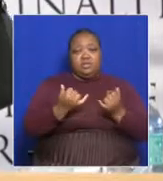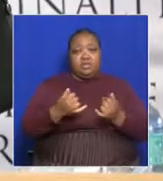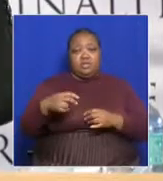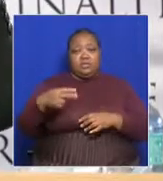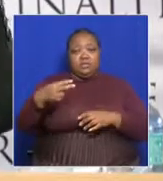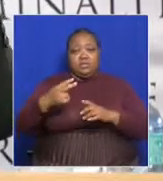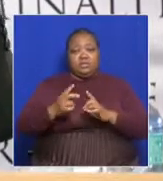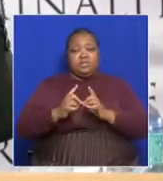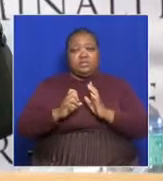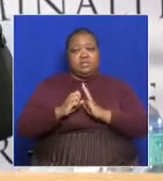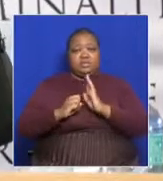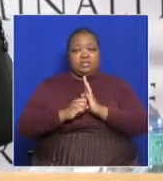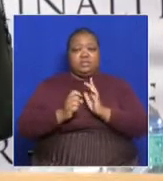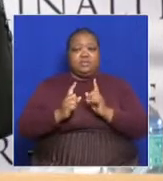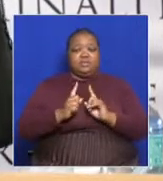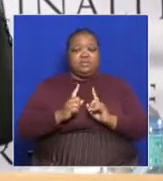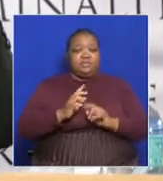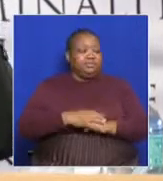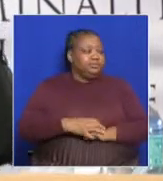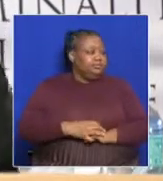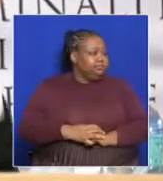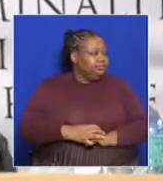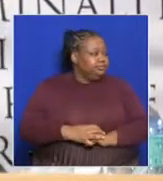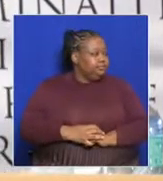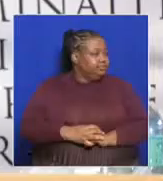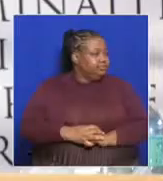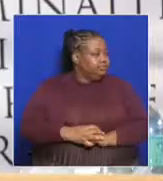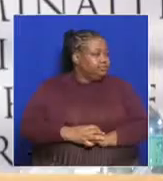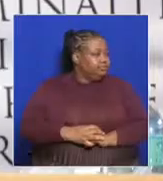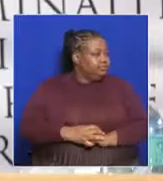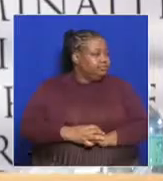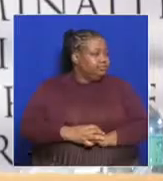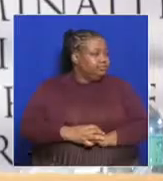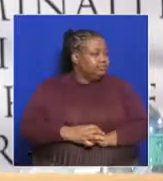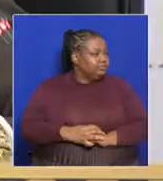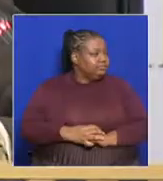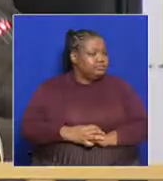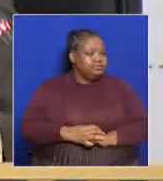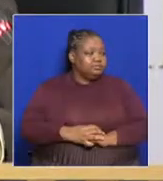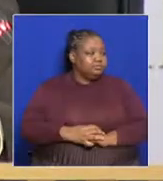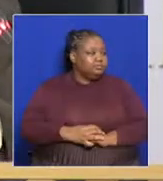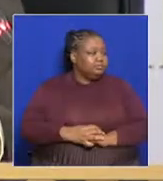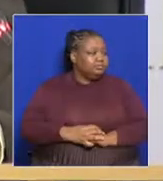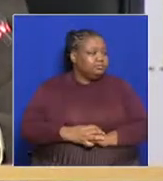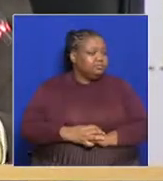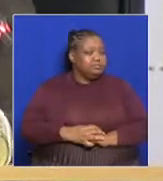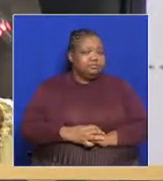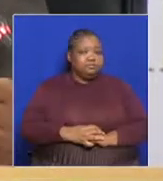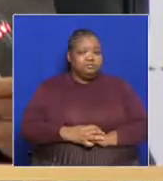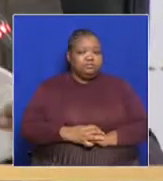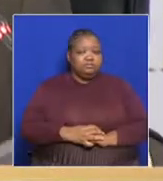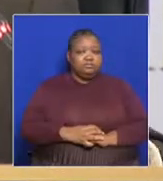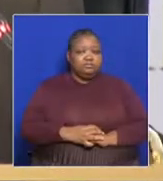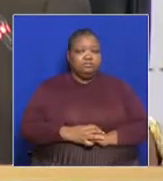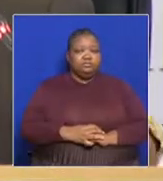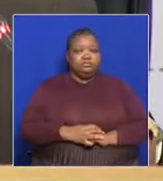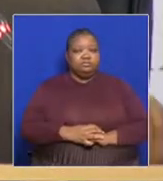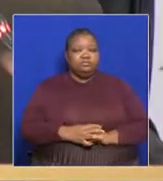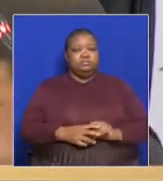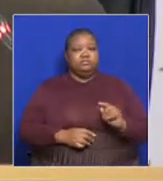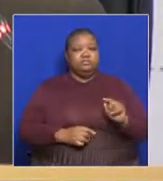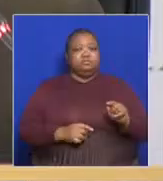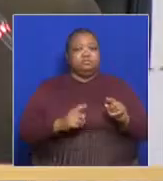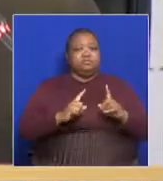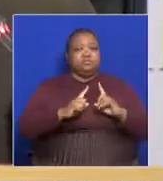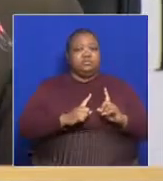So I guess, Colonel, you can keep your finger on one of them while you discuss the other, so you don't